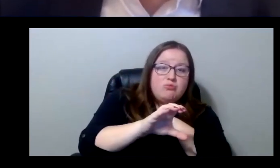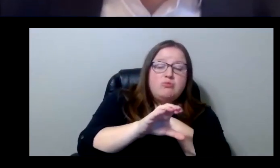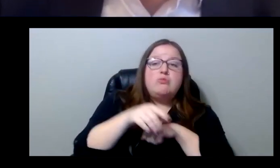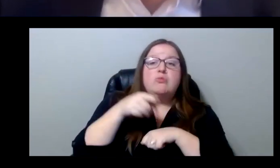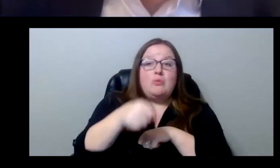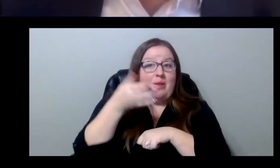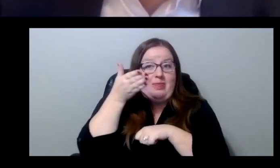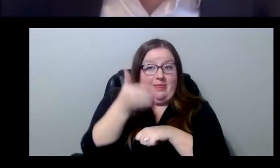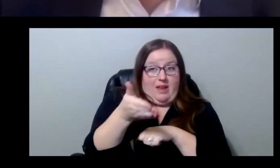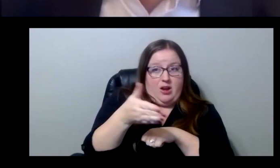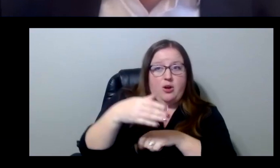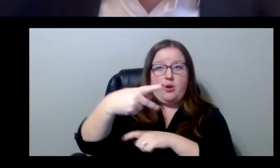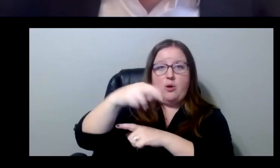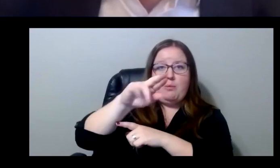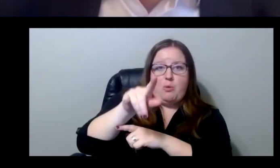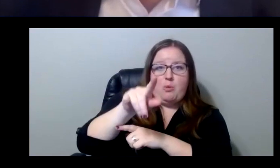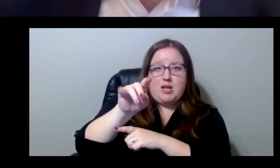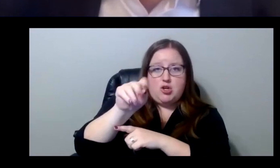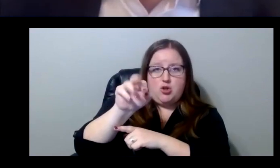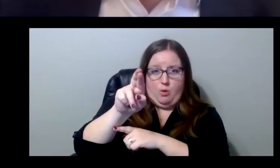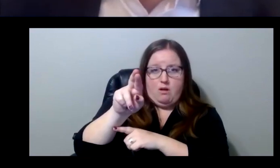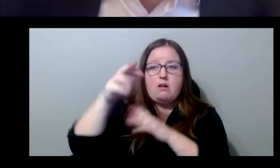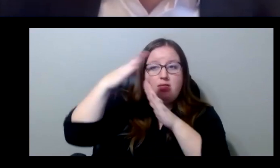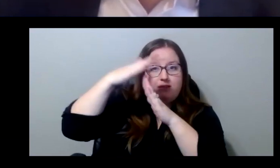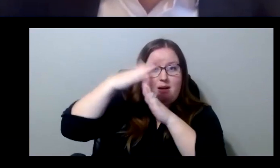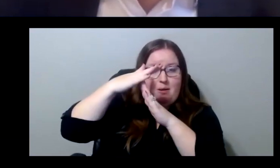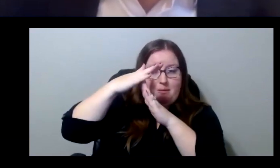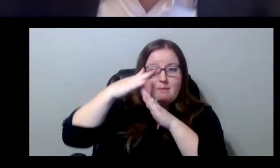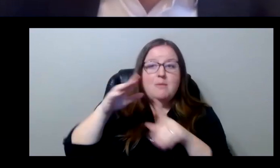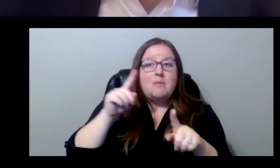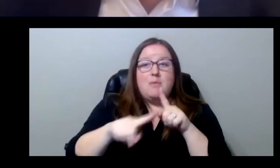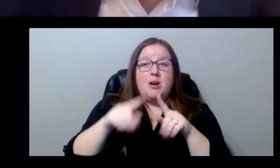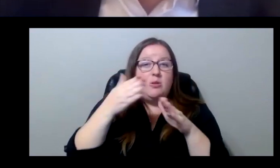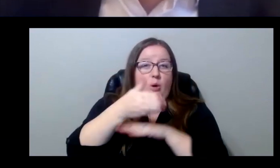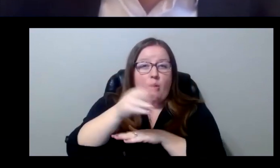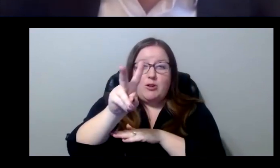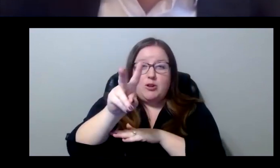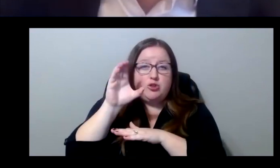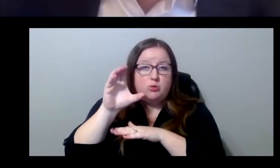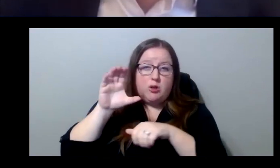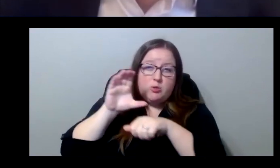graves, and that was to conceal the crimes of the perpetrators.